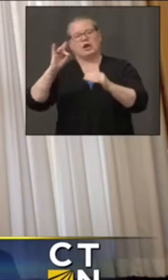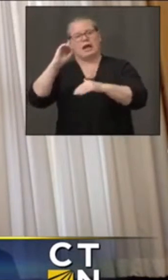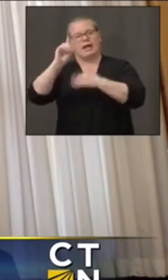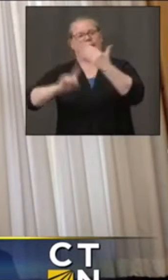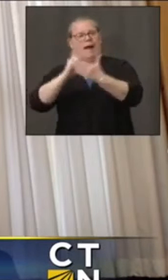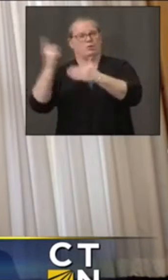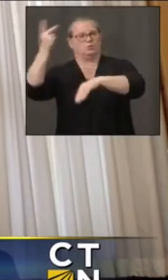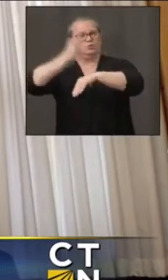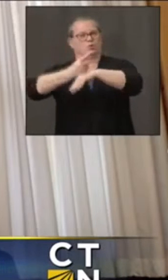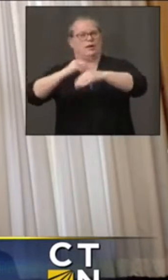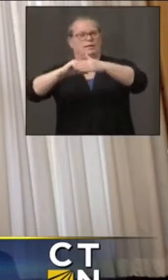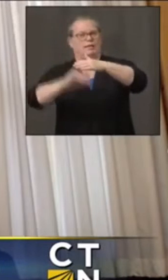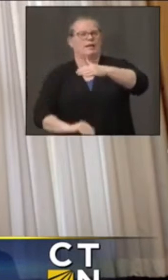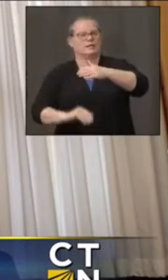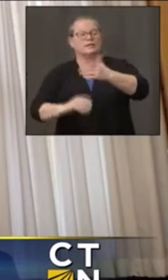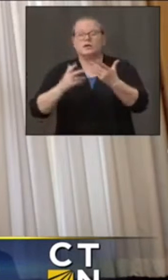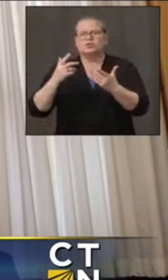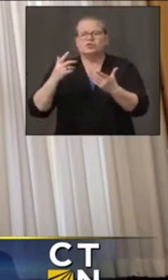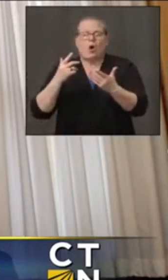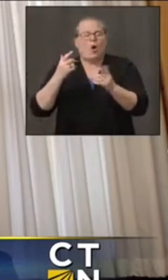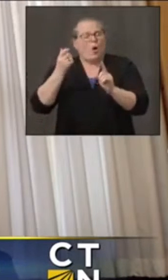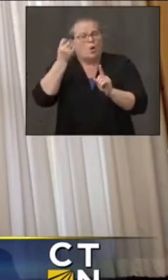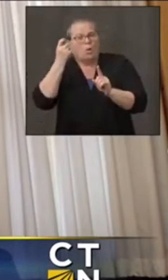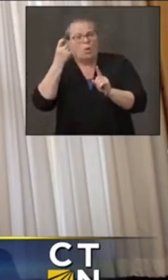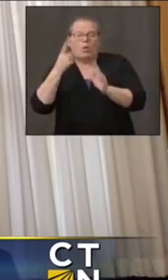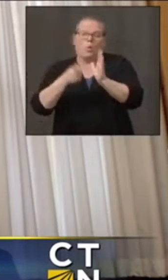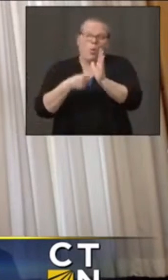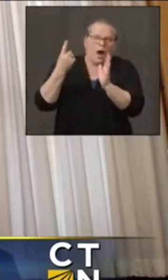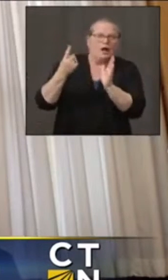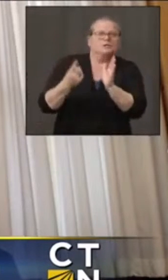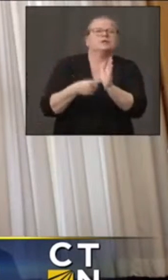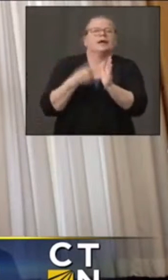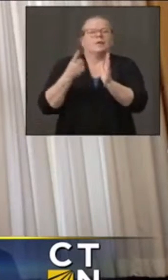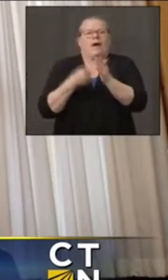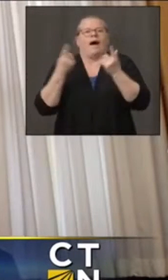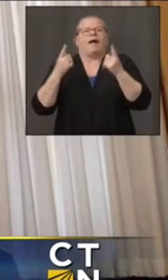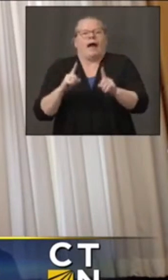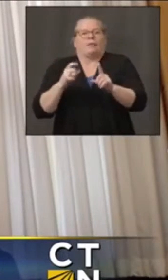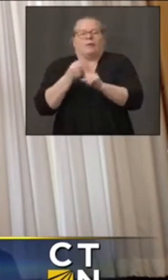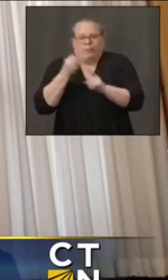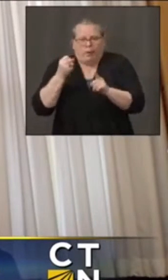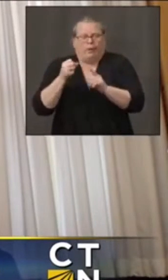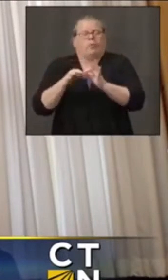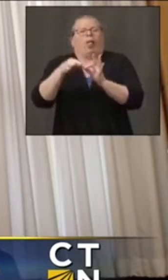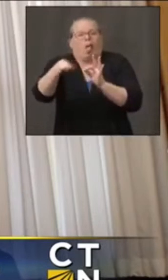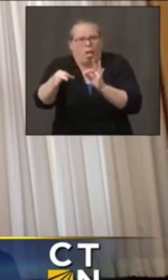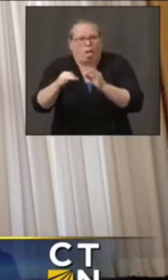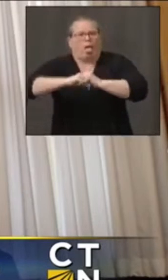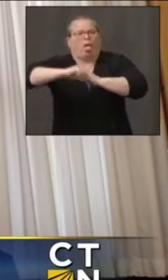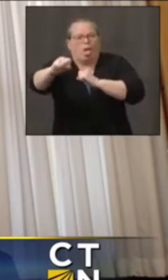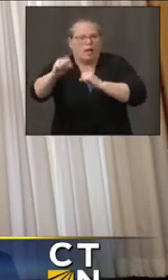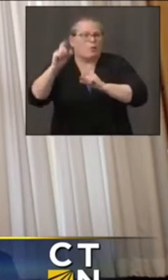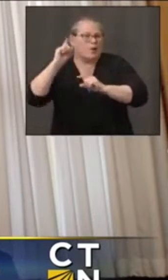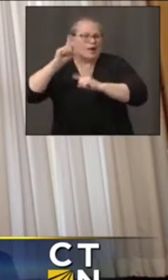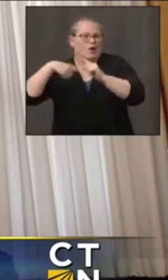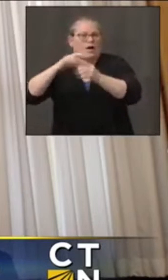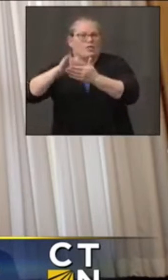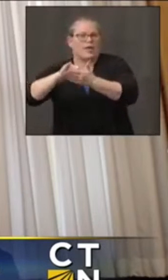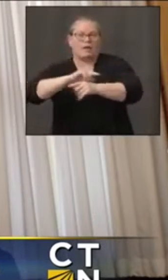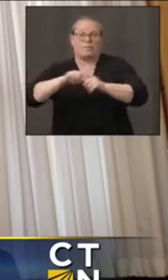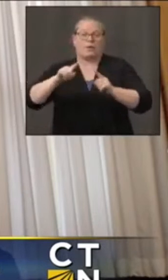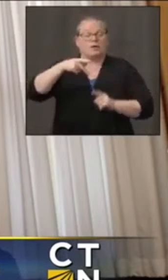although I do appreciate occasionally there will be the outliers that we will hear about. But overall, the turnaround time for the PCR test is